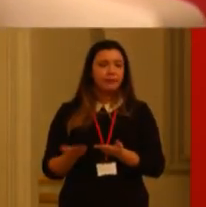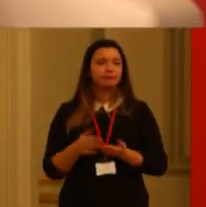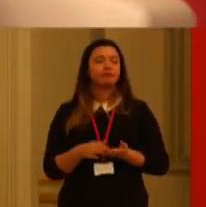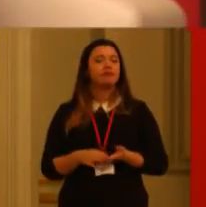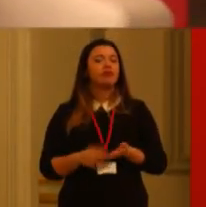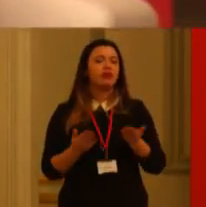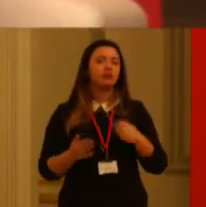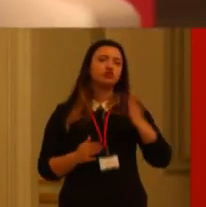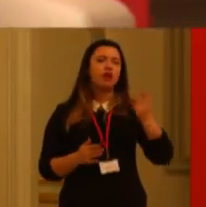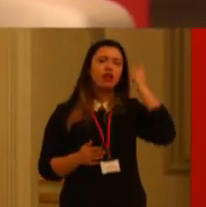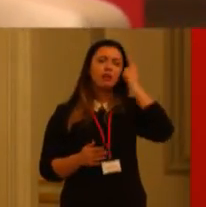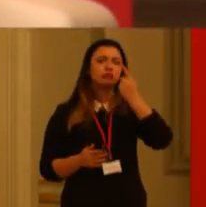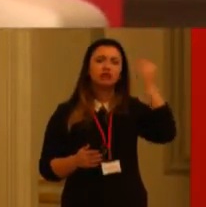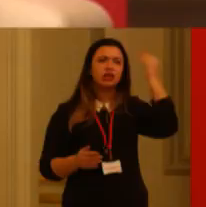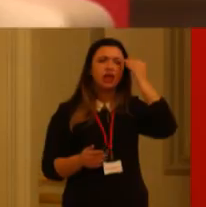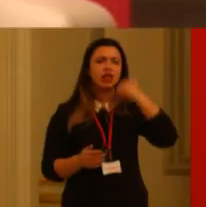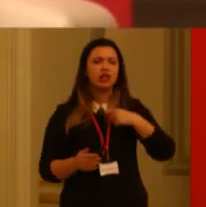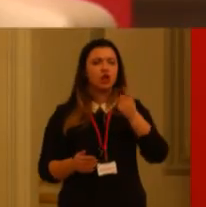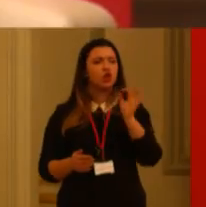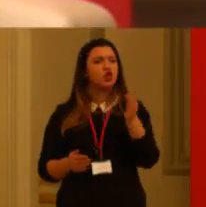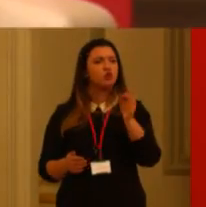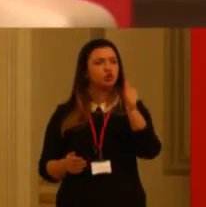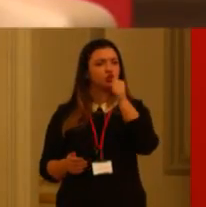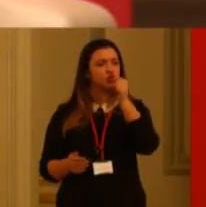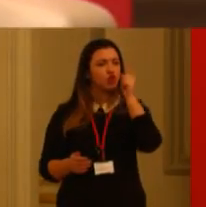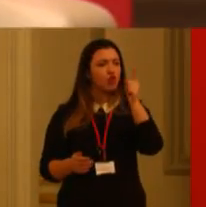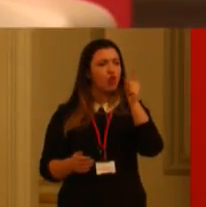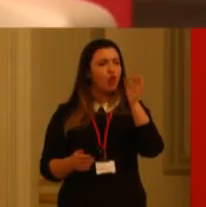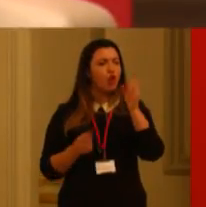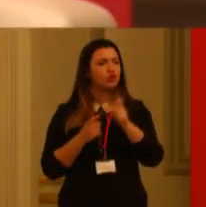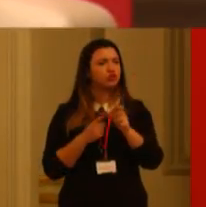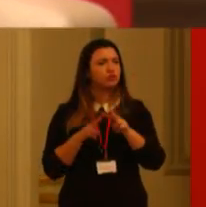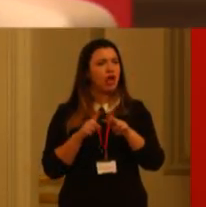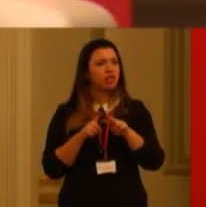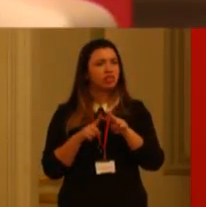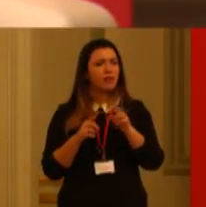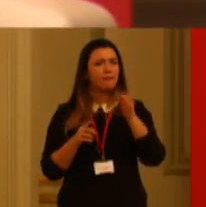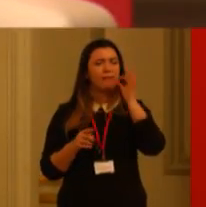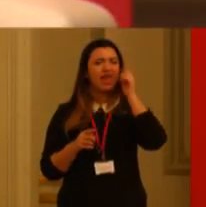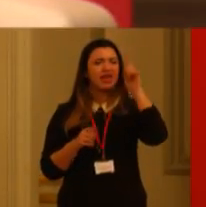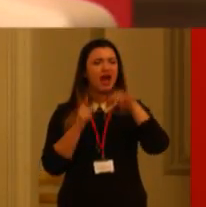university graduates, who are standing in rows, waiting to be enrolled in this